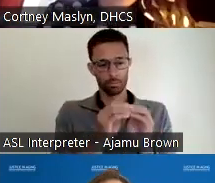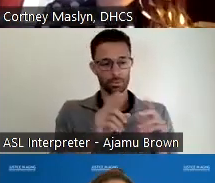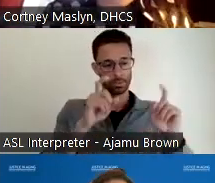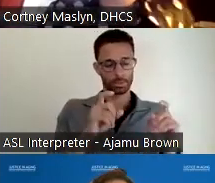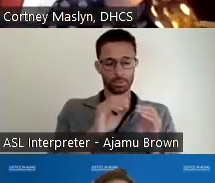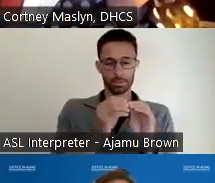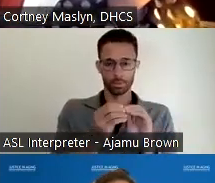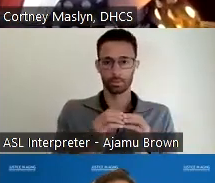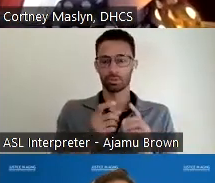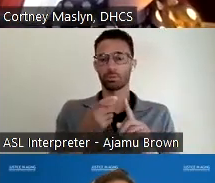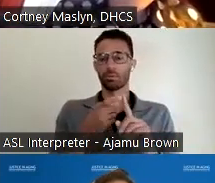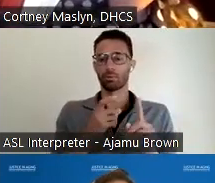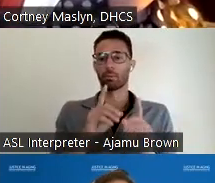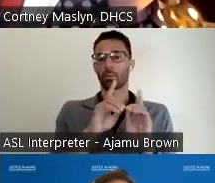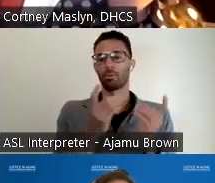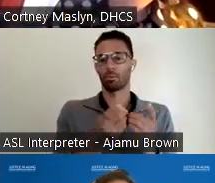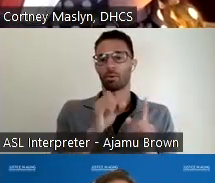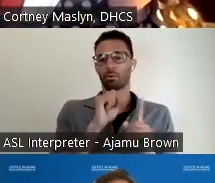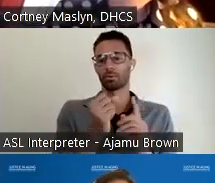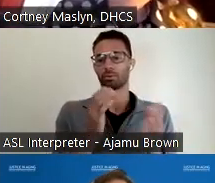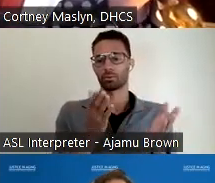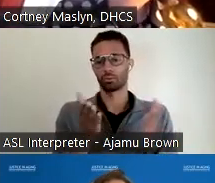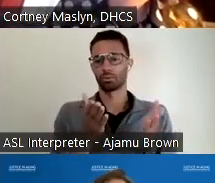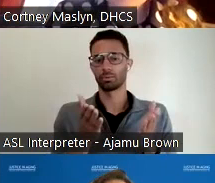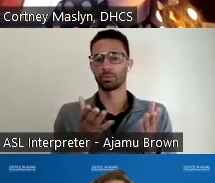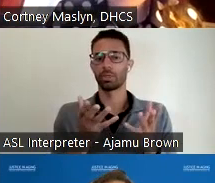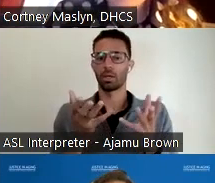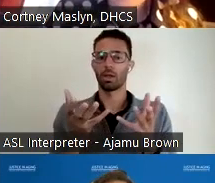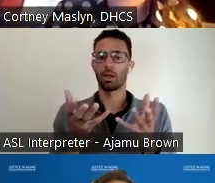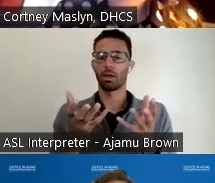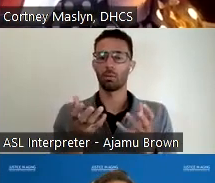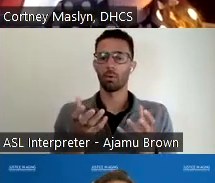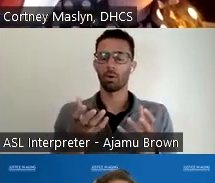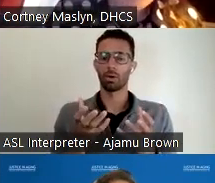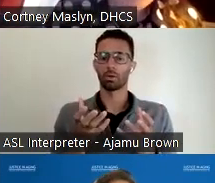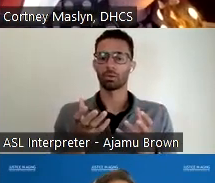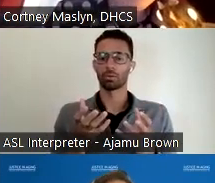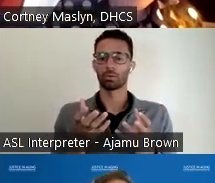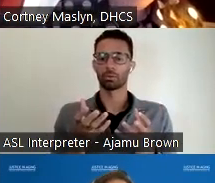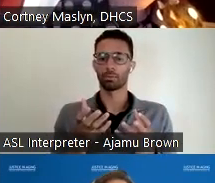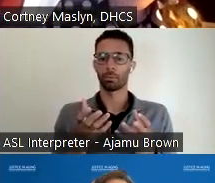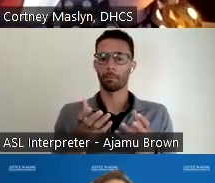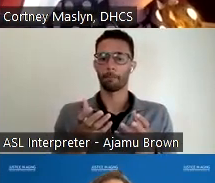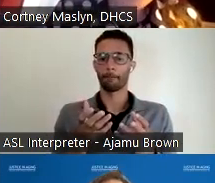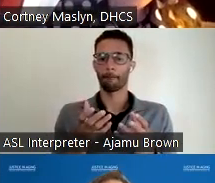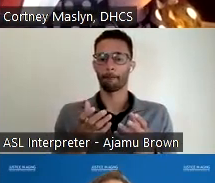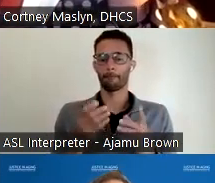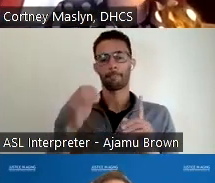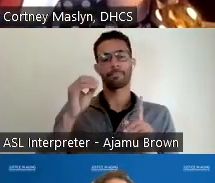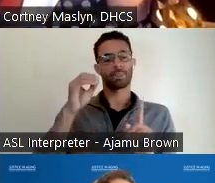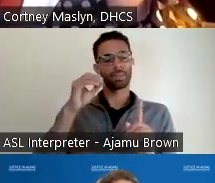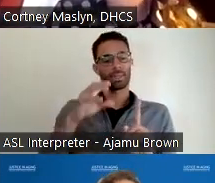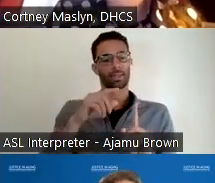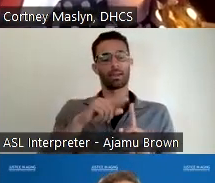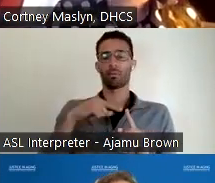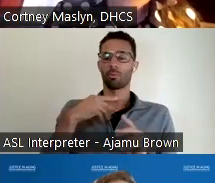state and Department of Social Services. And I wanted to kind of put a framework around what it is that when we talk about gaps in home